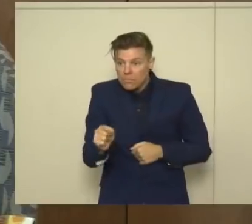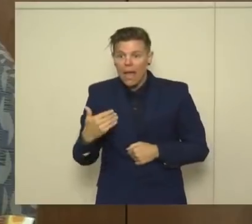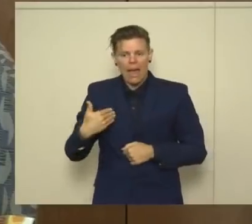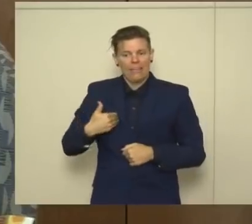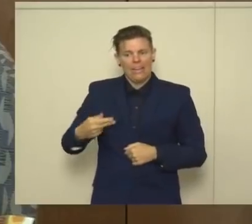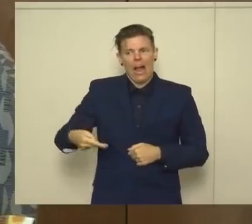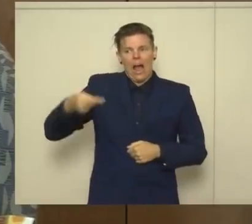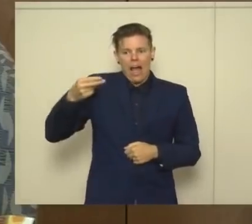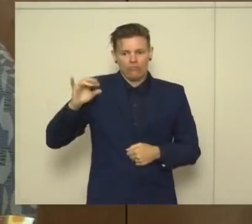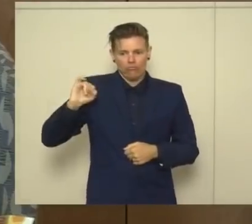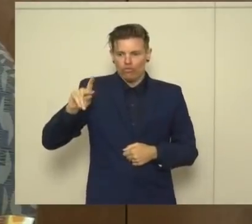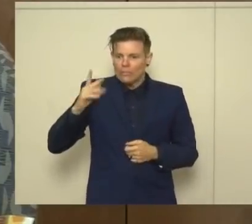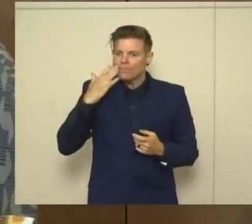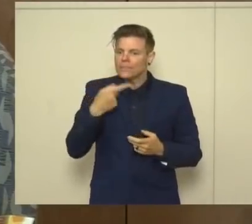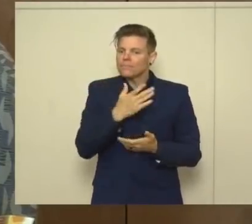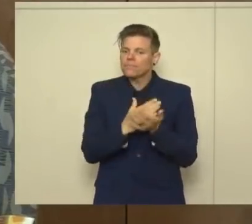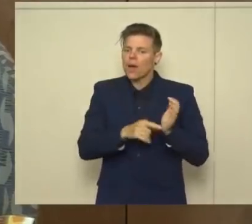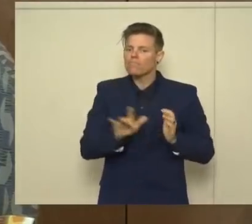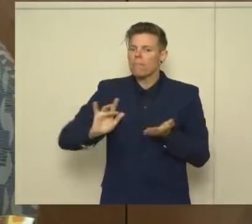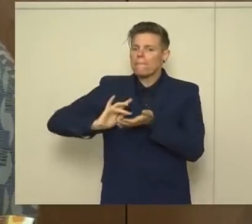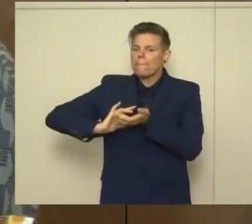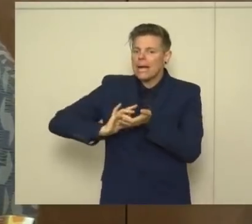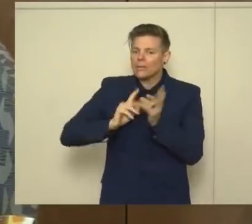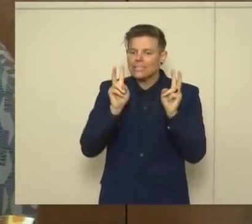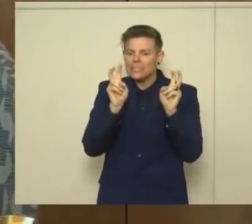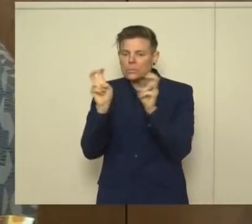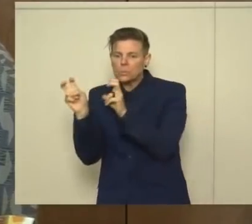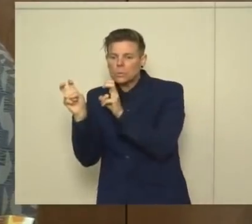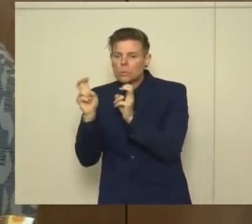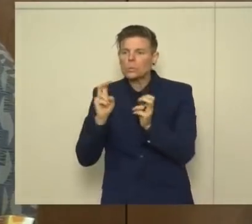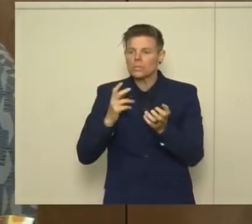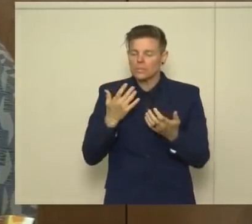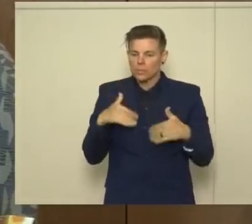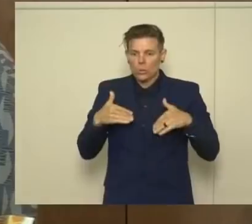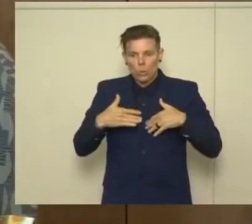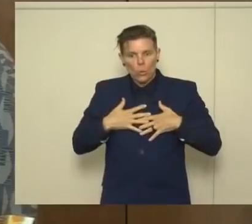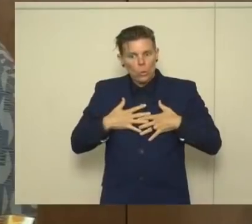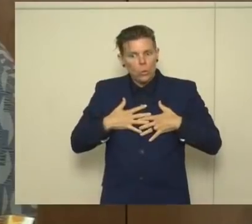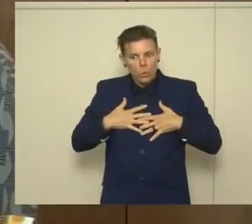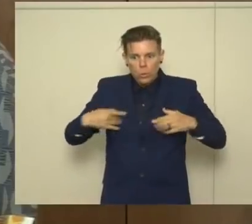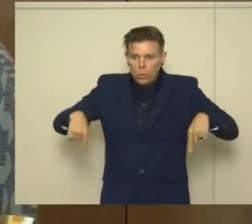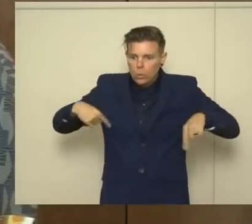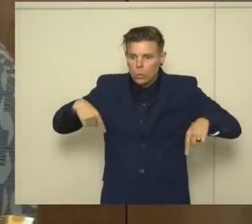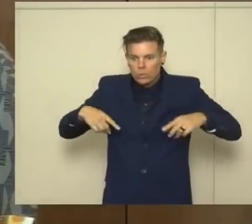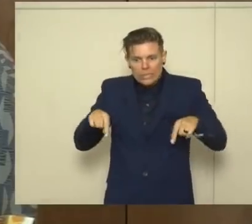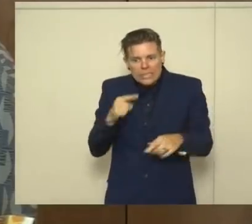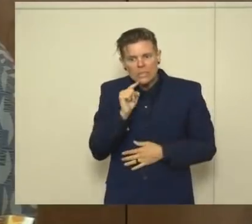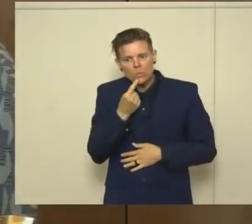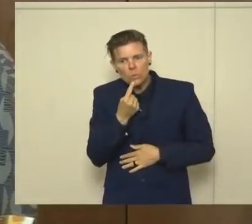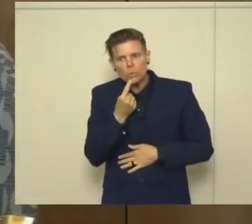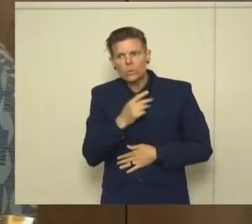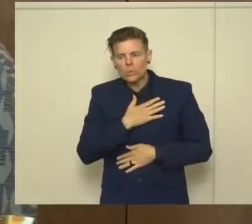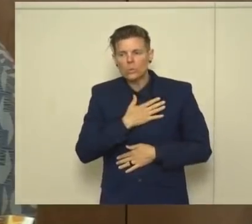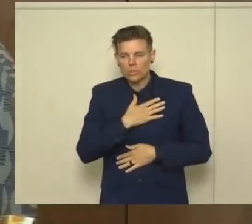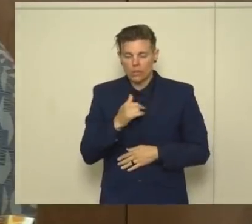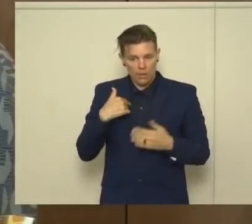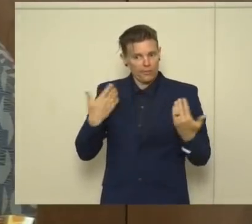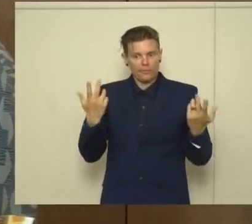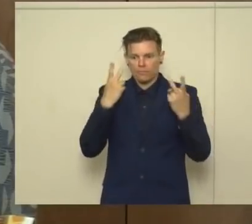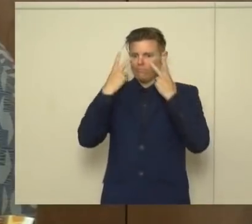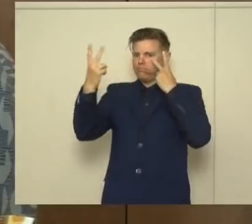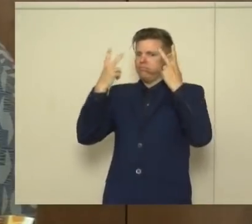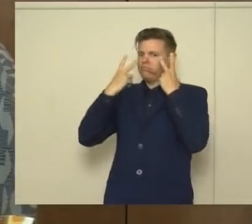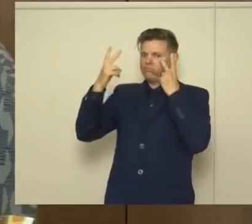great trepidation. And what we're seeing around the country is some, all too often, just